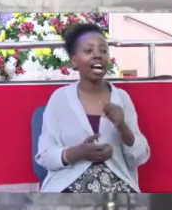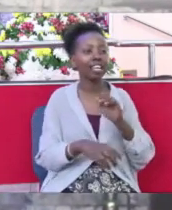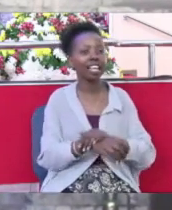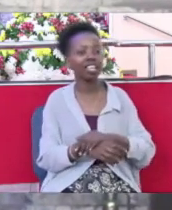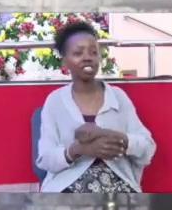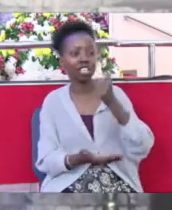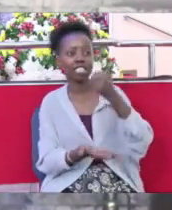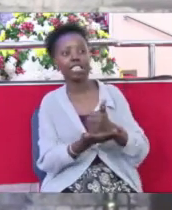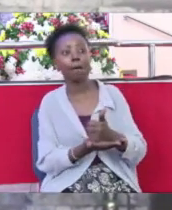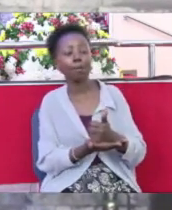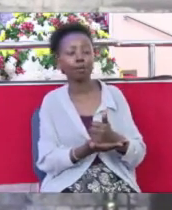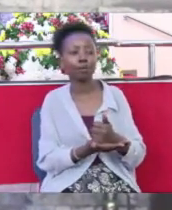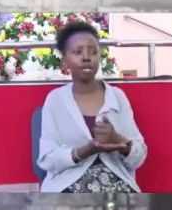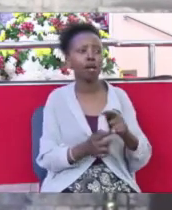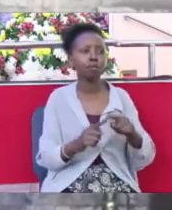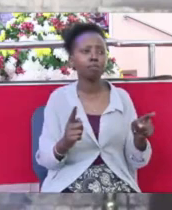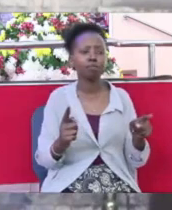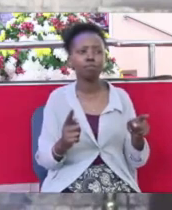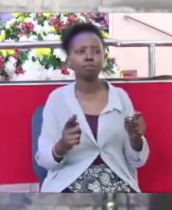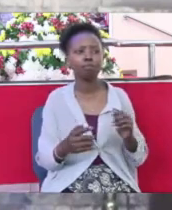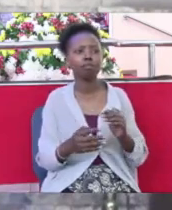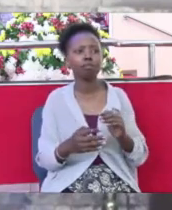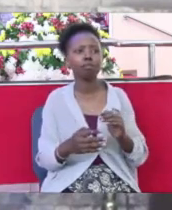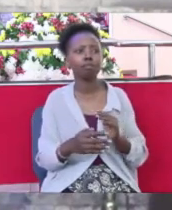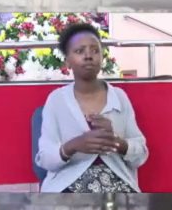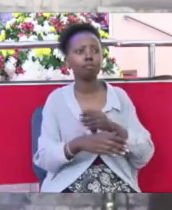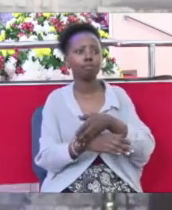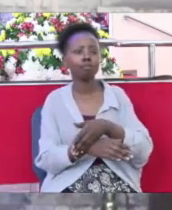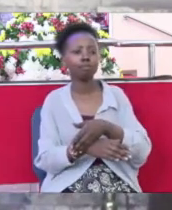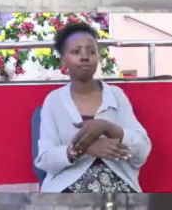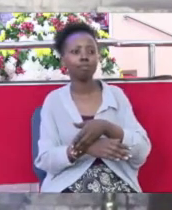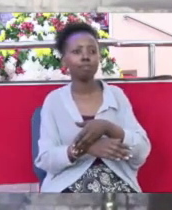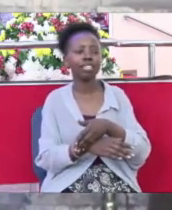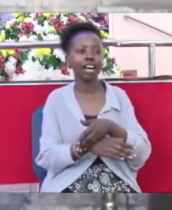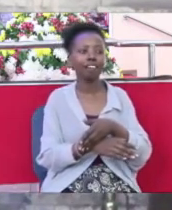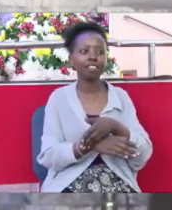planner. But even after they have paid the bank what is required,